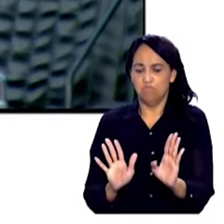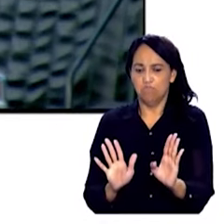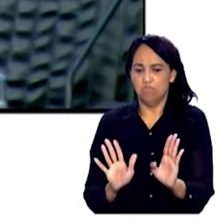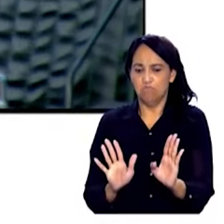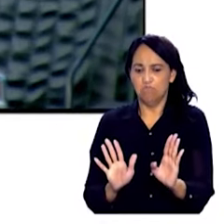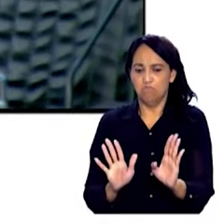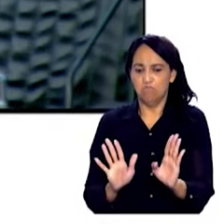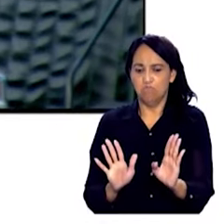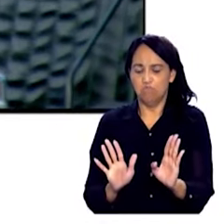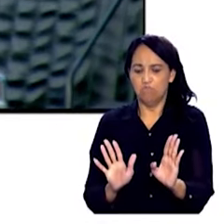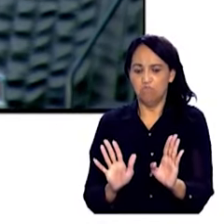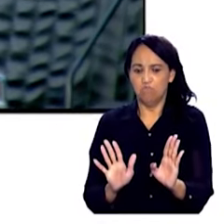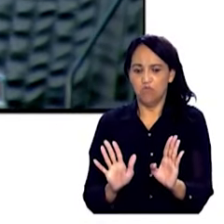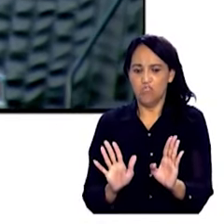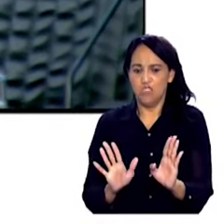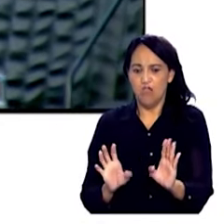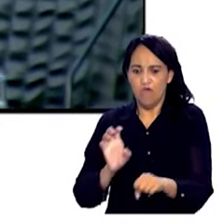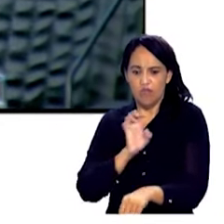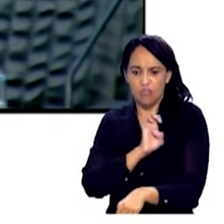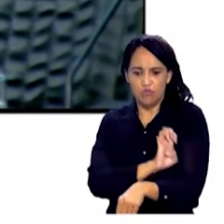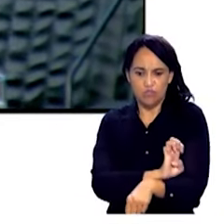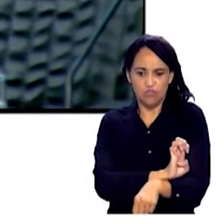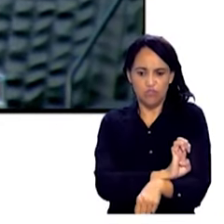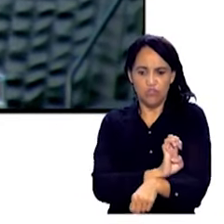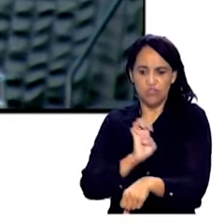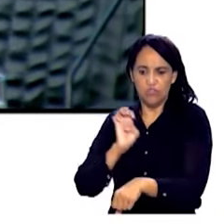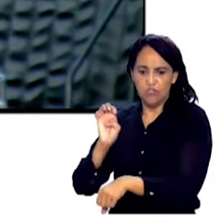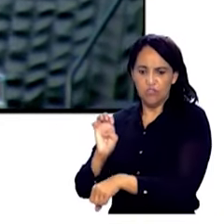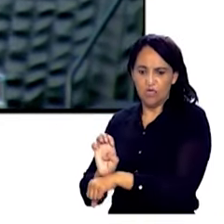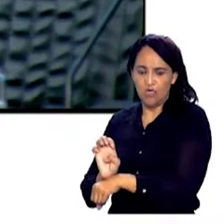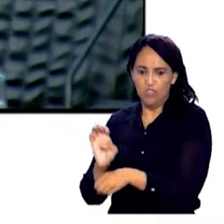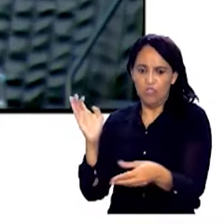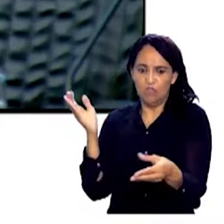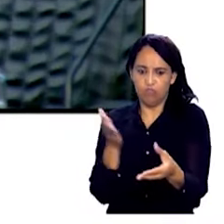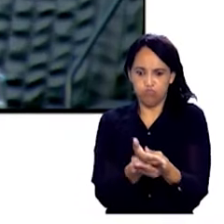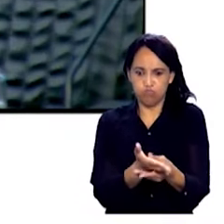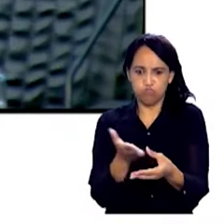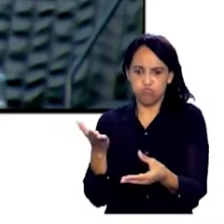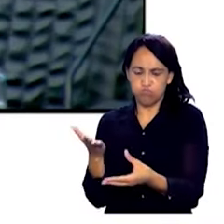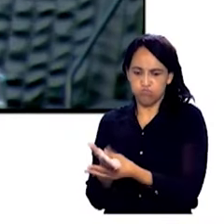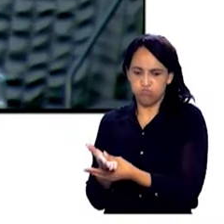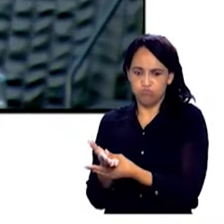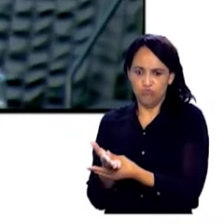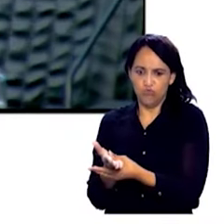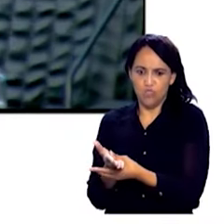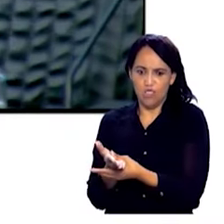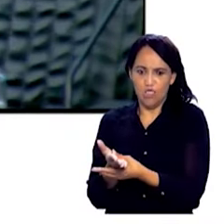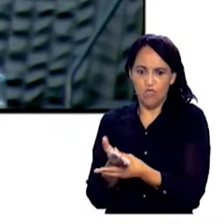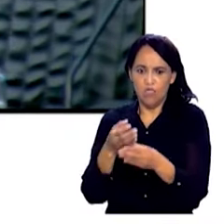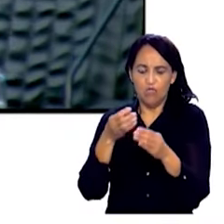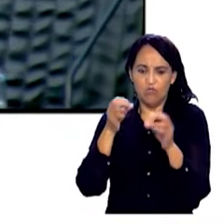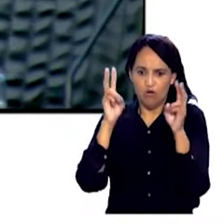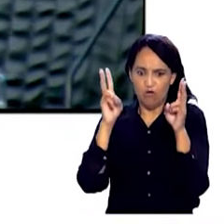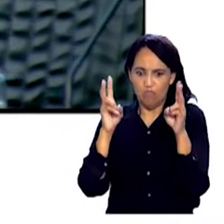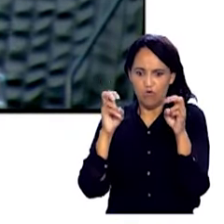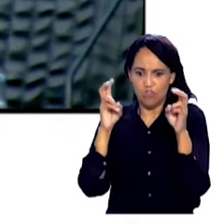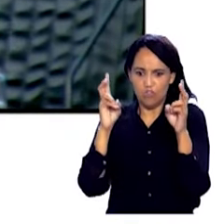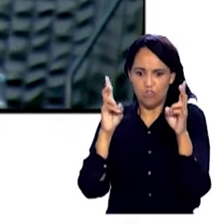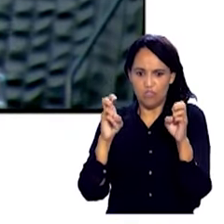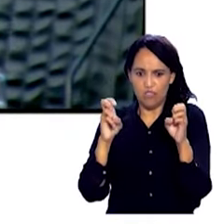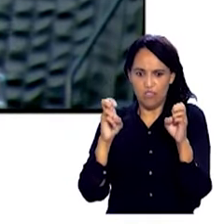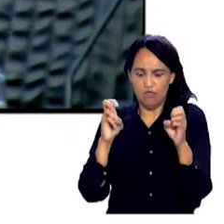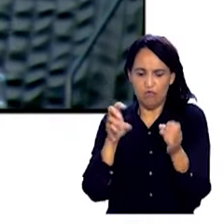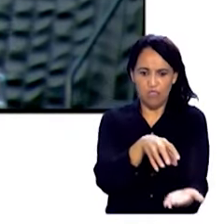for declaration that the voting districts drawn by their States violated consti Because The districts were drawn to